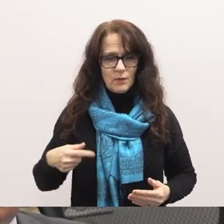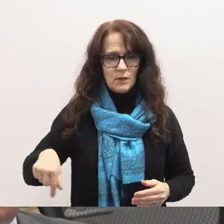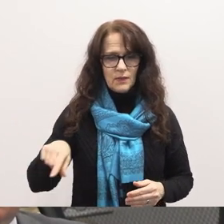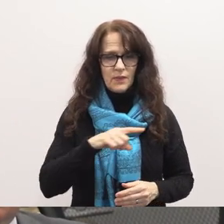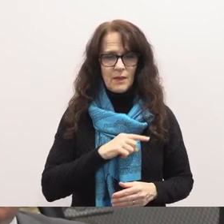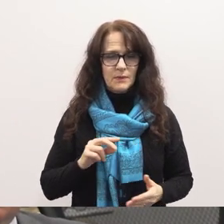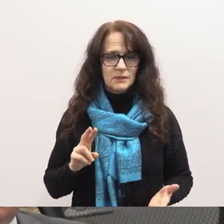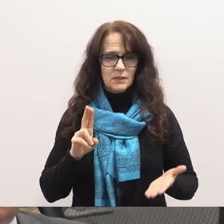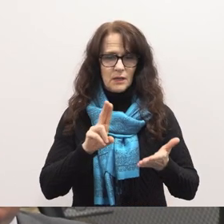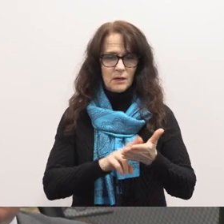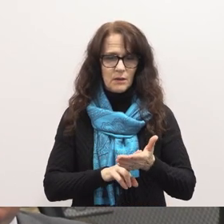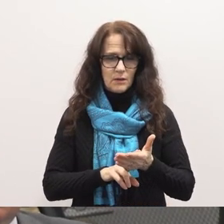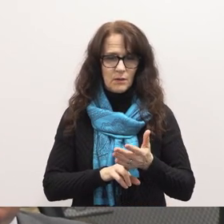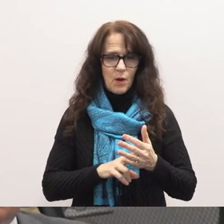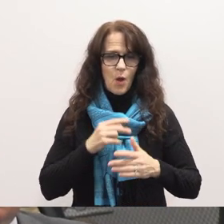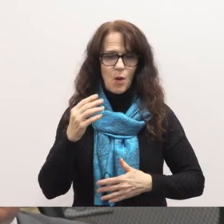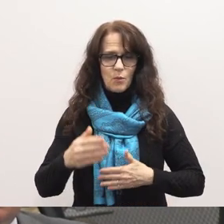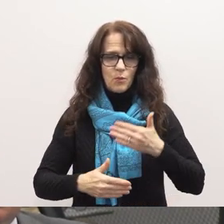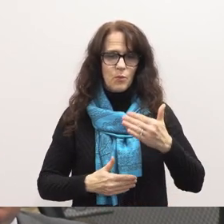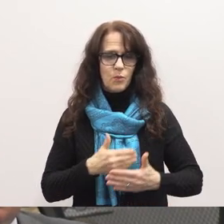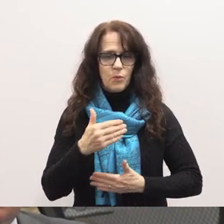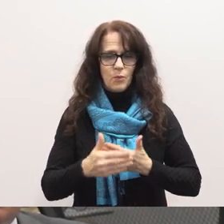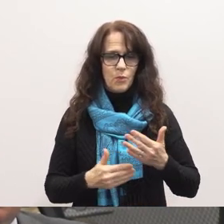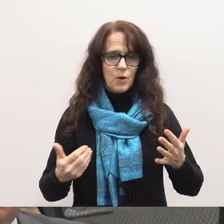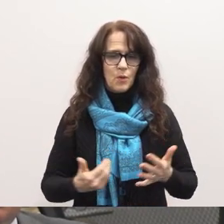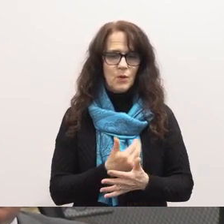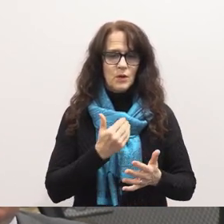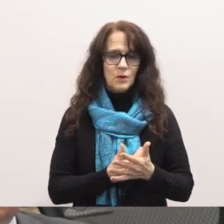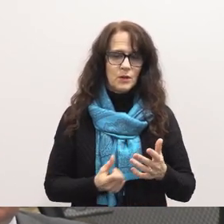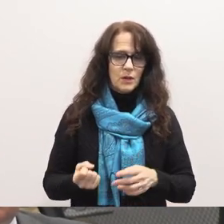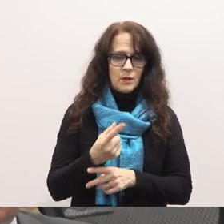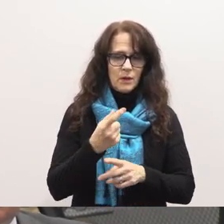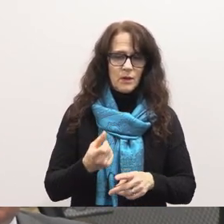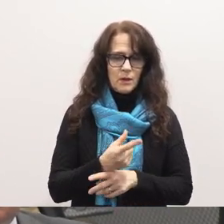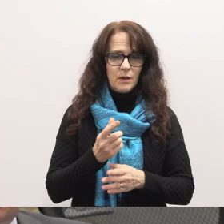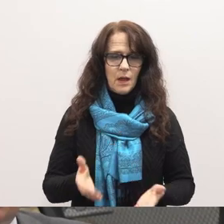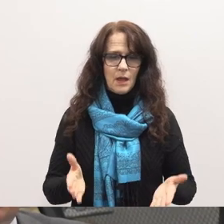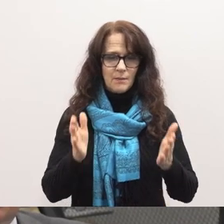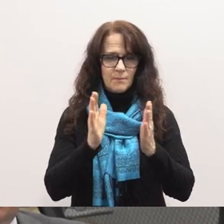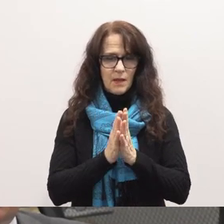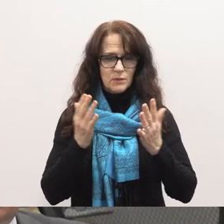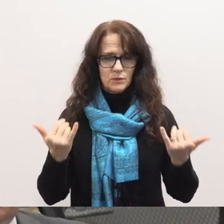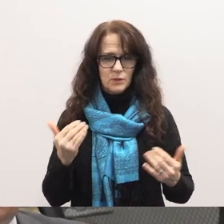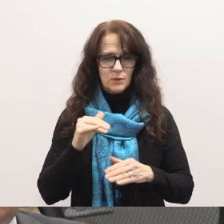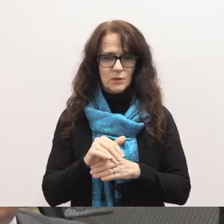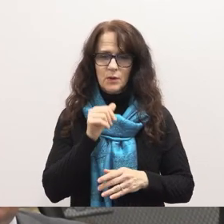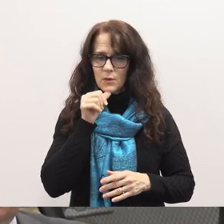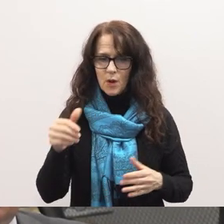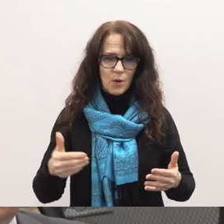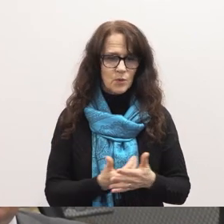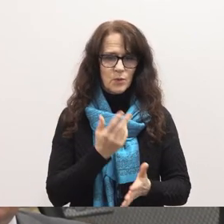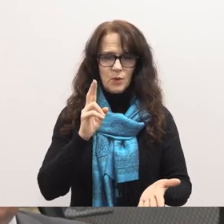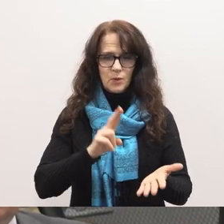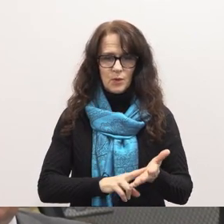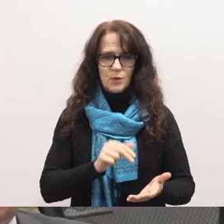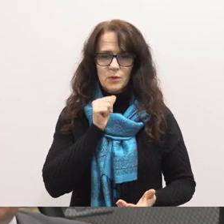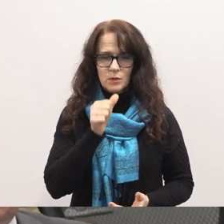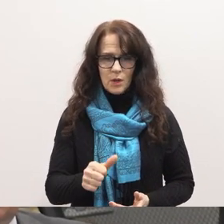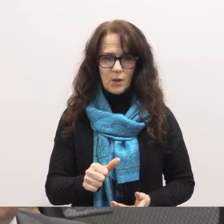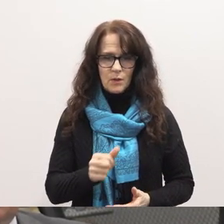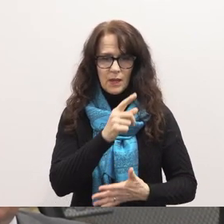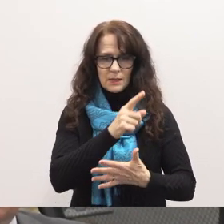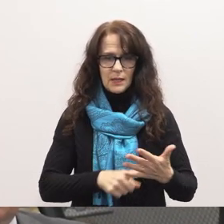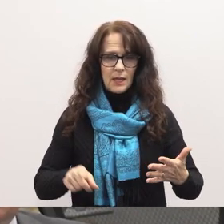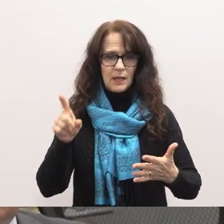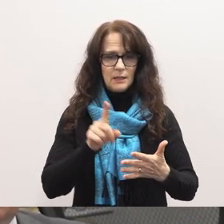a contract that is on a rolling basis and it renews annually, and I'm asking you tonight not to renew that contract and to